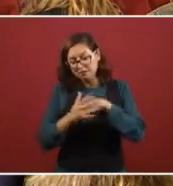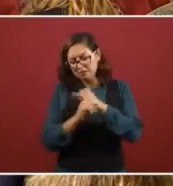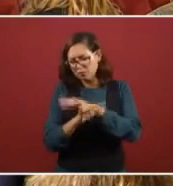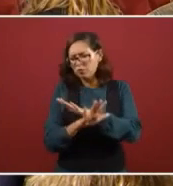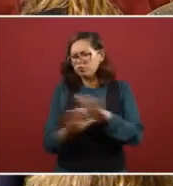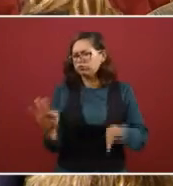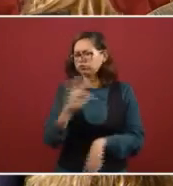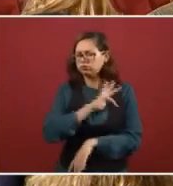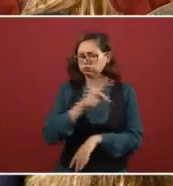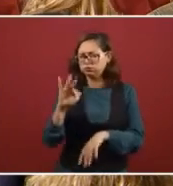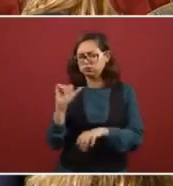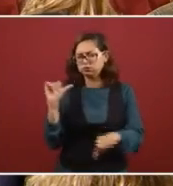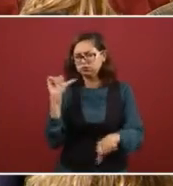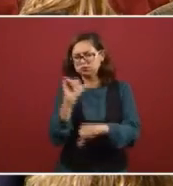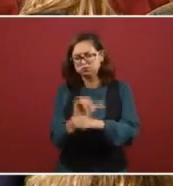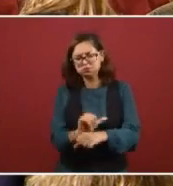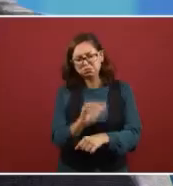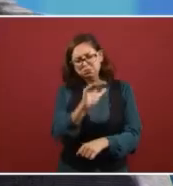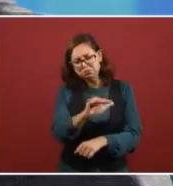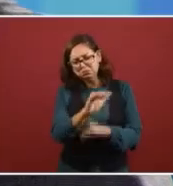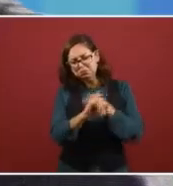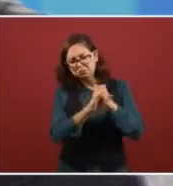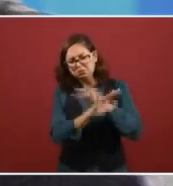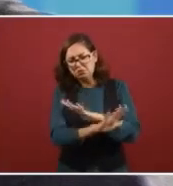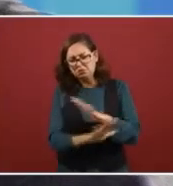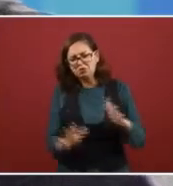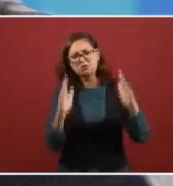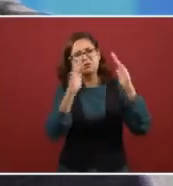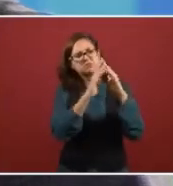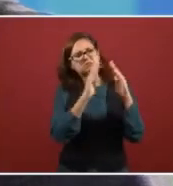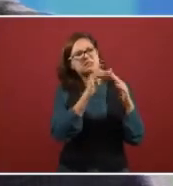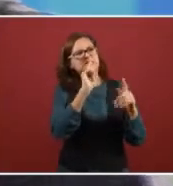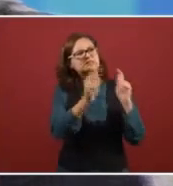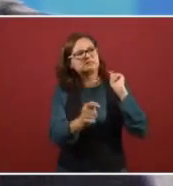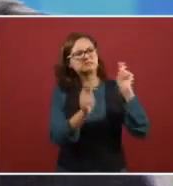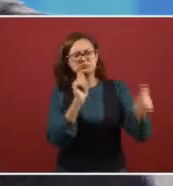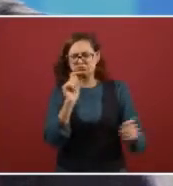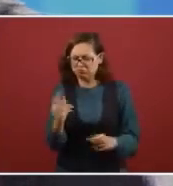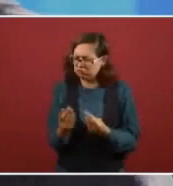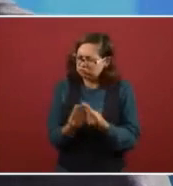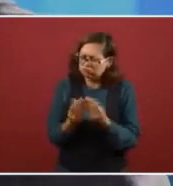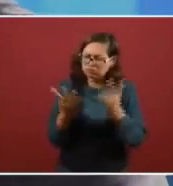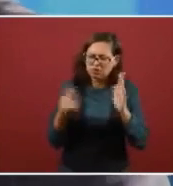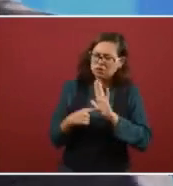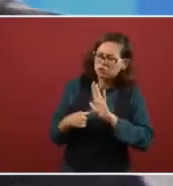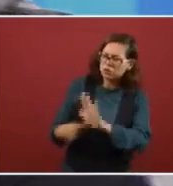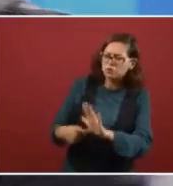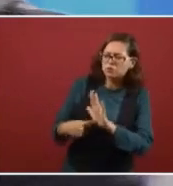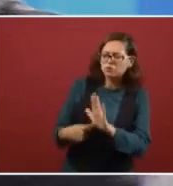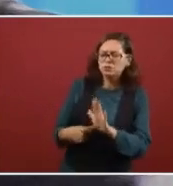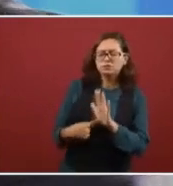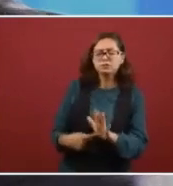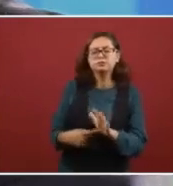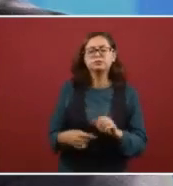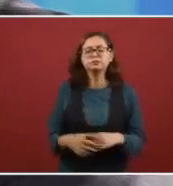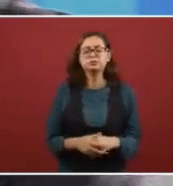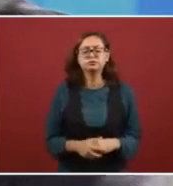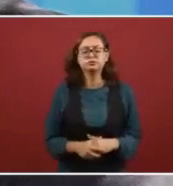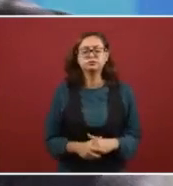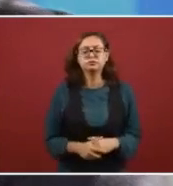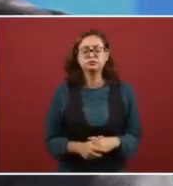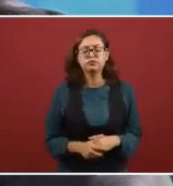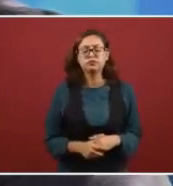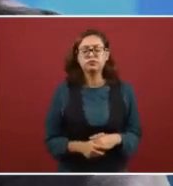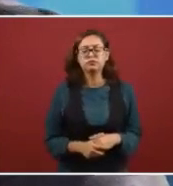letting people give additional information regarding the characteristics. And besides that,